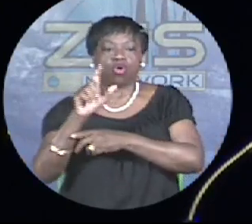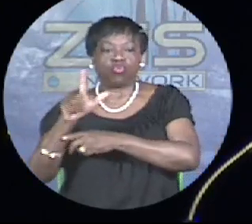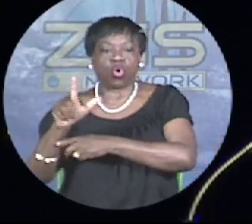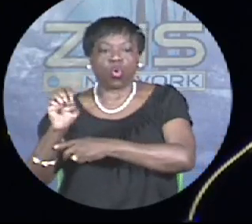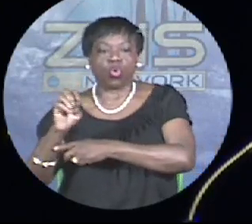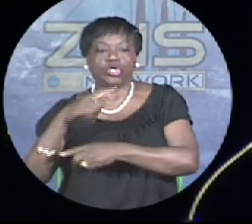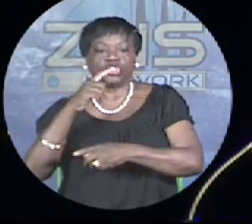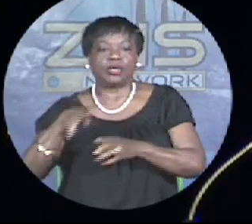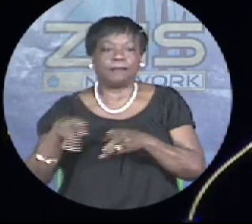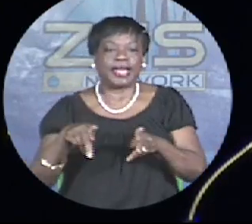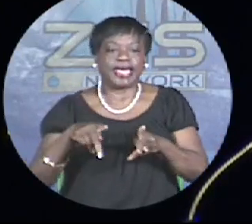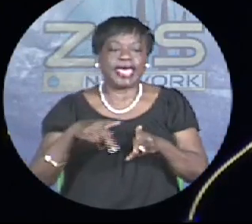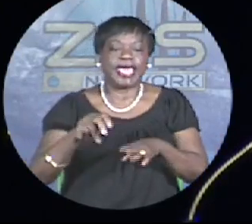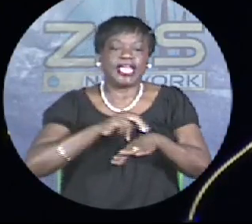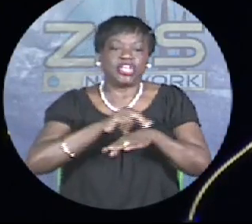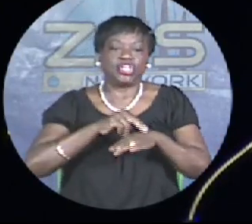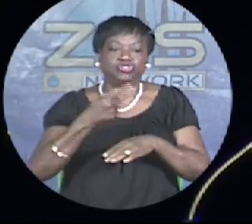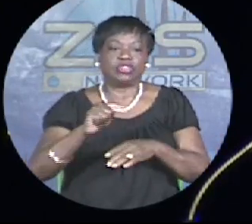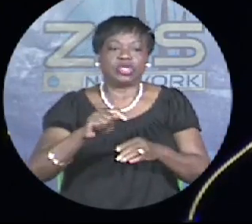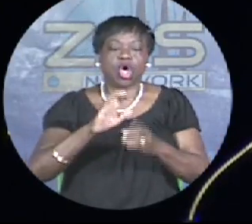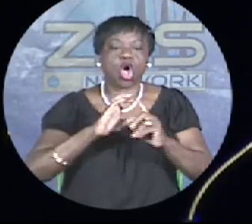nurturing the common good.